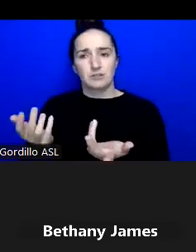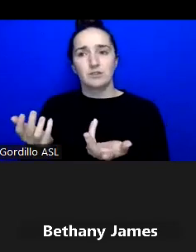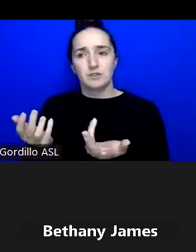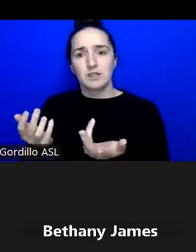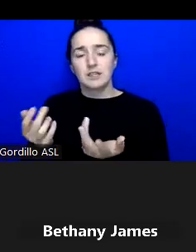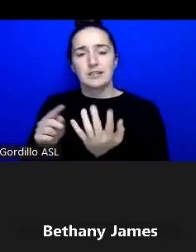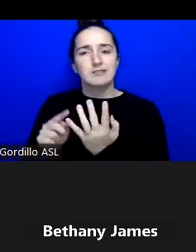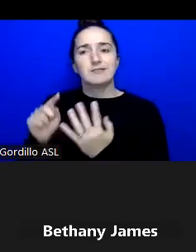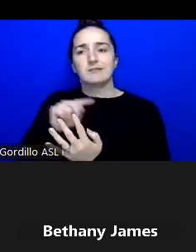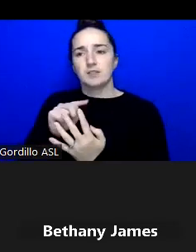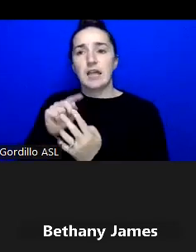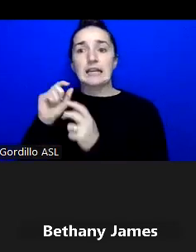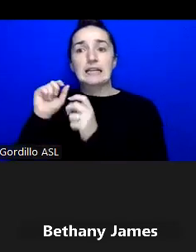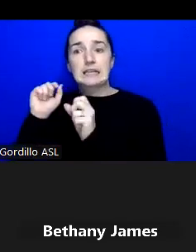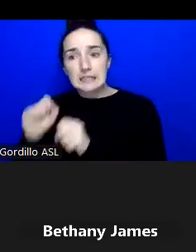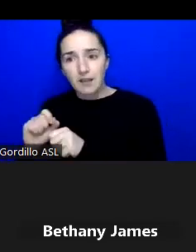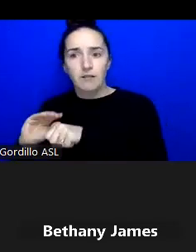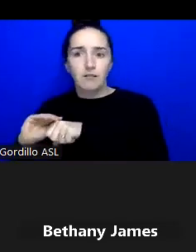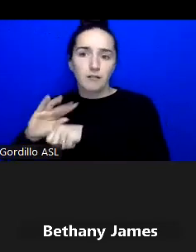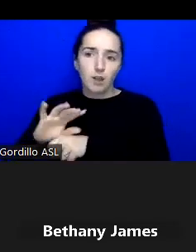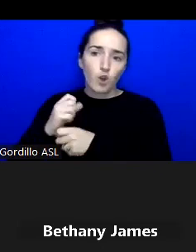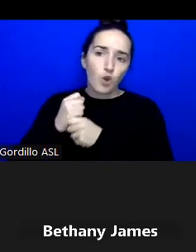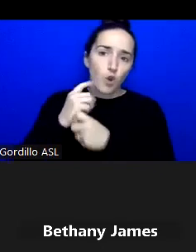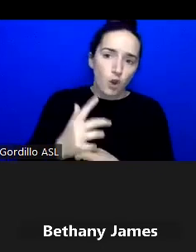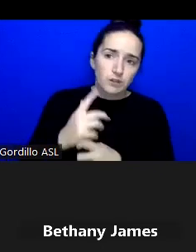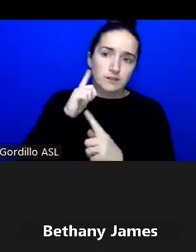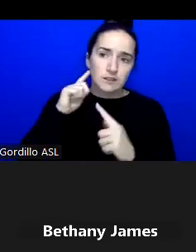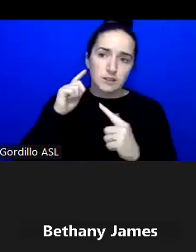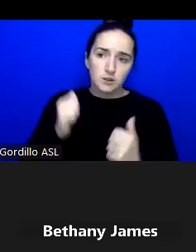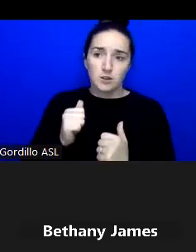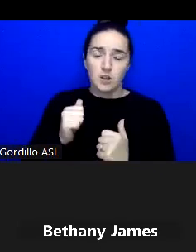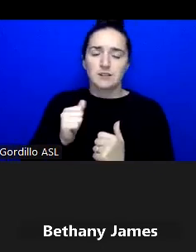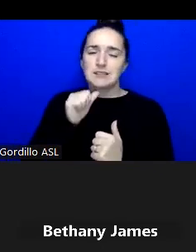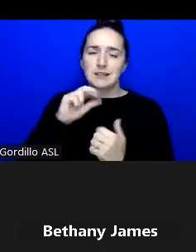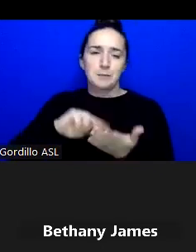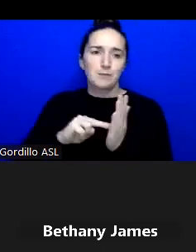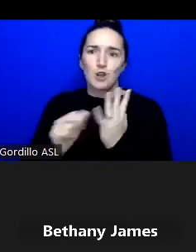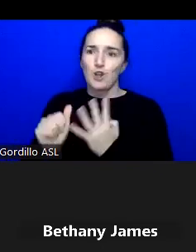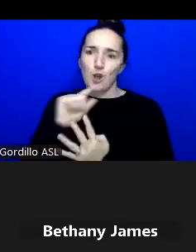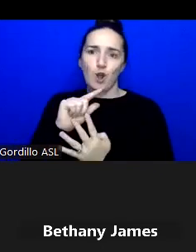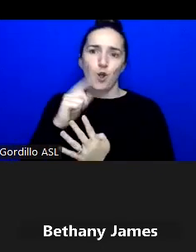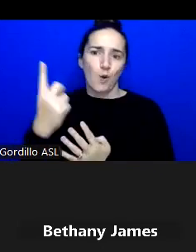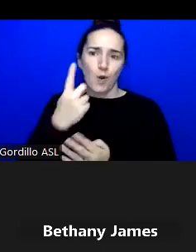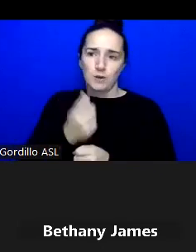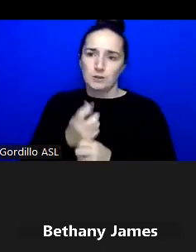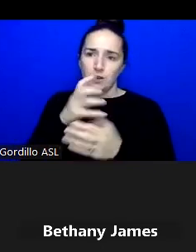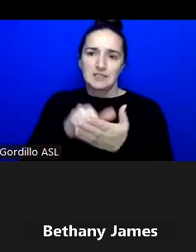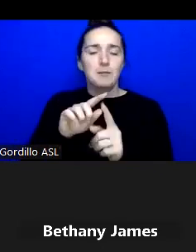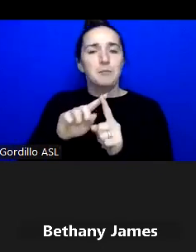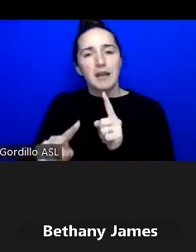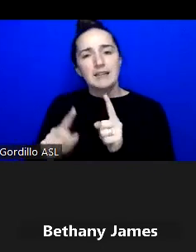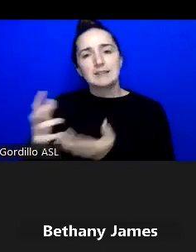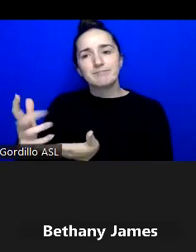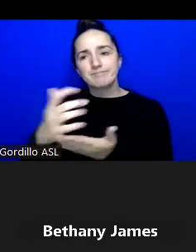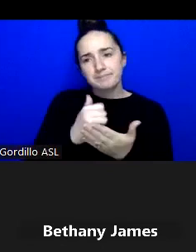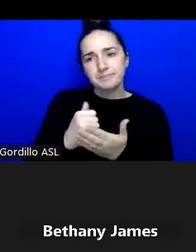It doesn't mean they will, of course, have that side effect, but if we're aware that that's going on, that gives us more information when we're trying to do this